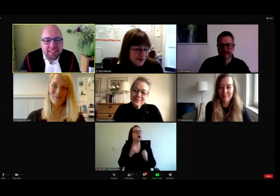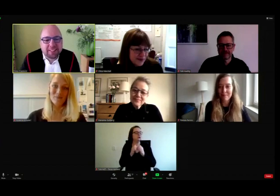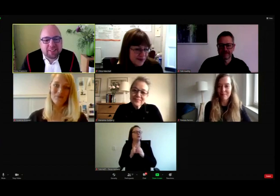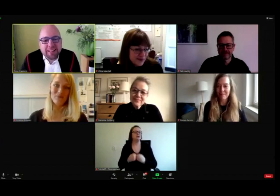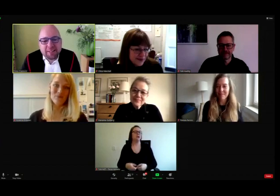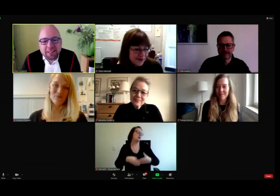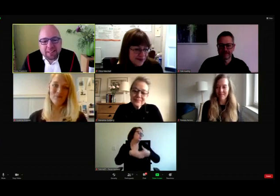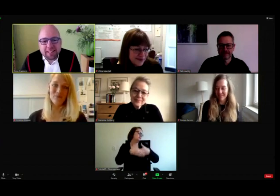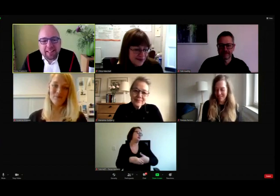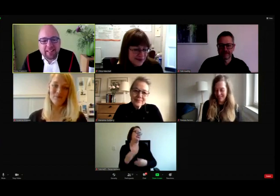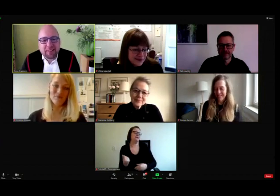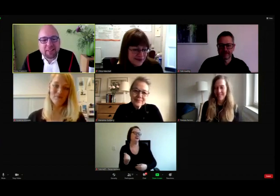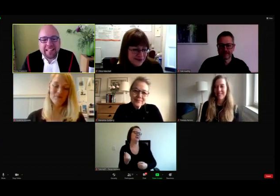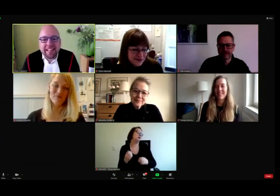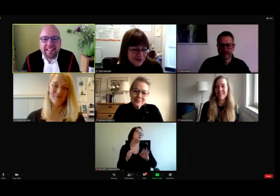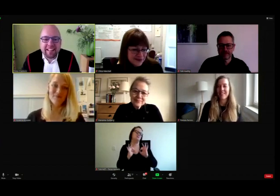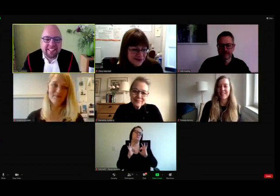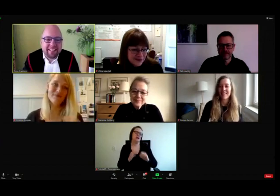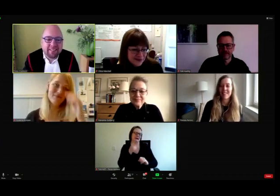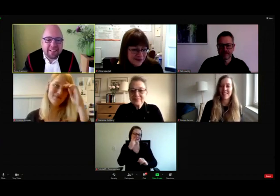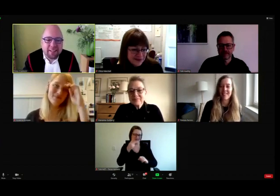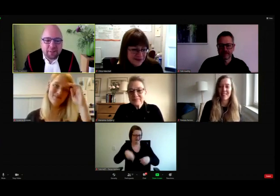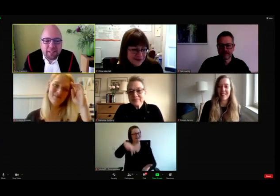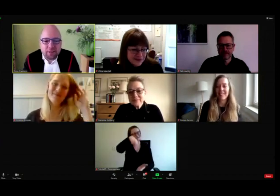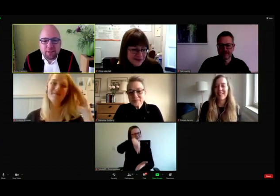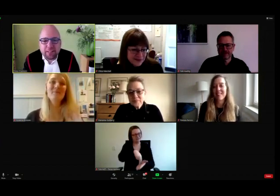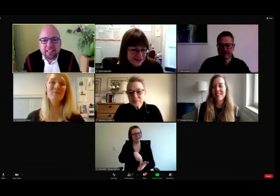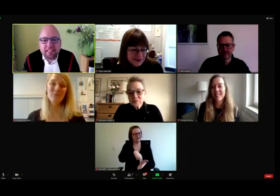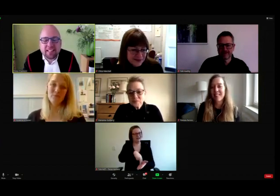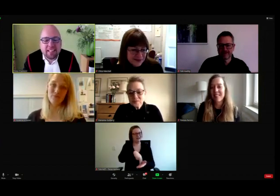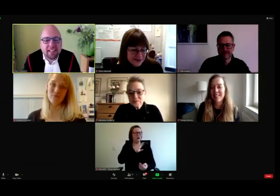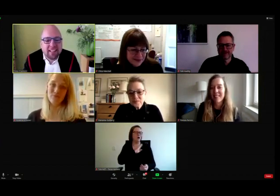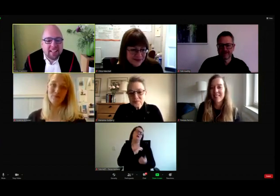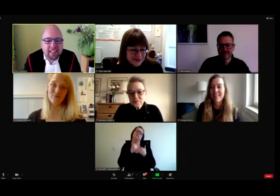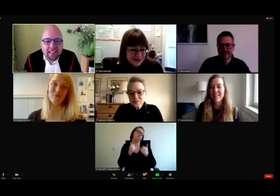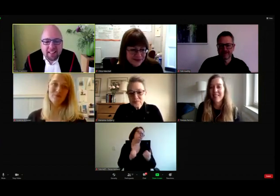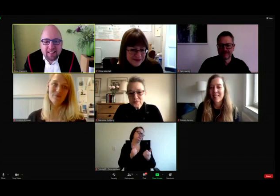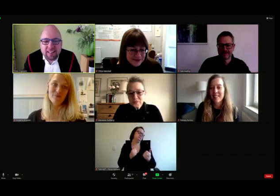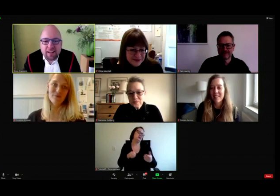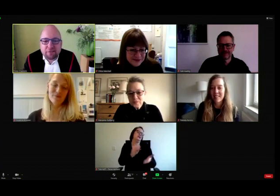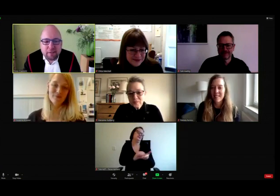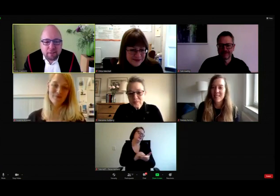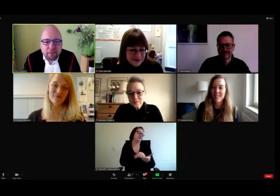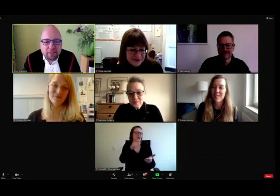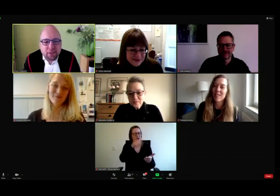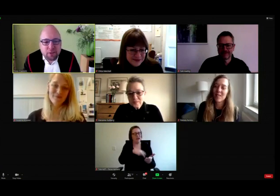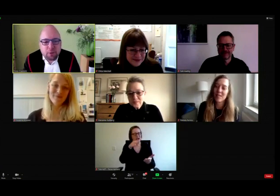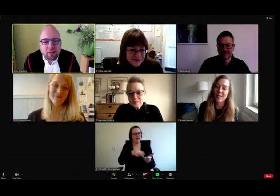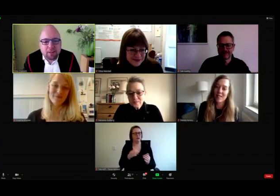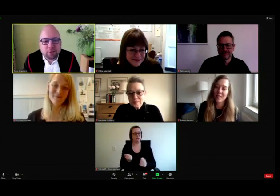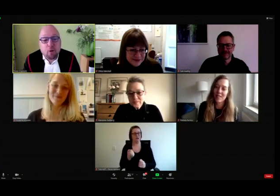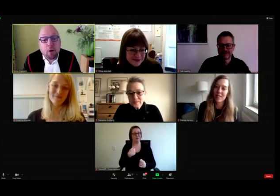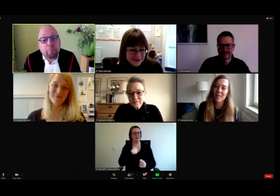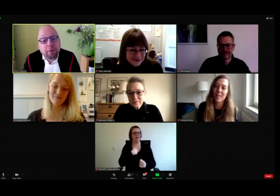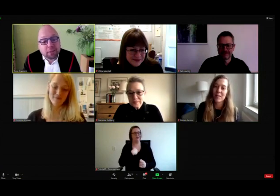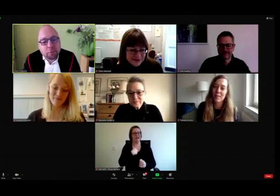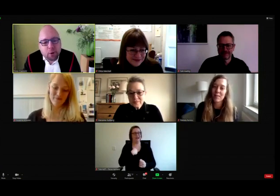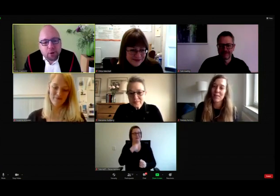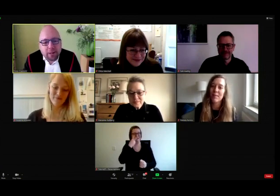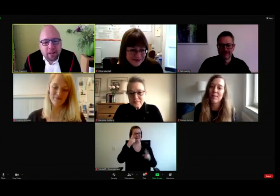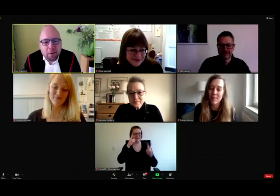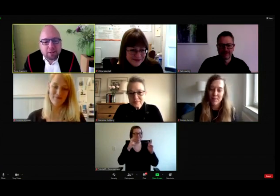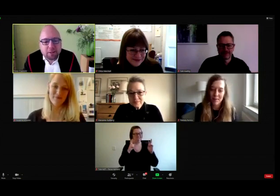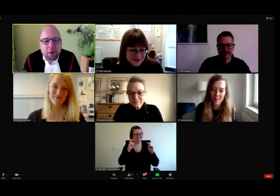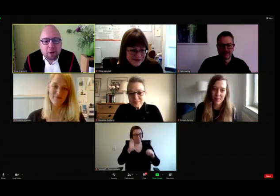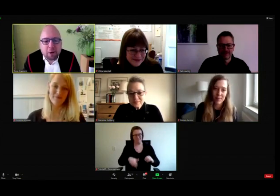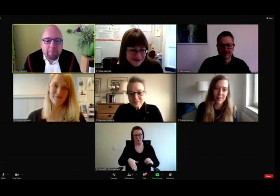Congratulations, Francie. It's great to see you standing here and great to read your thesis after having seen you grow up, as